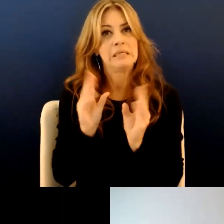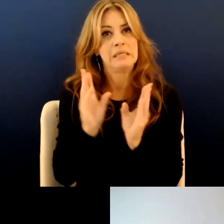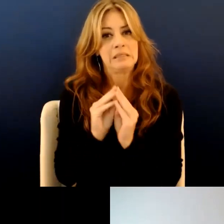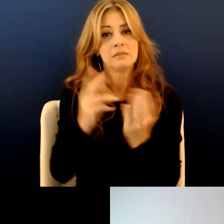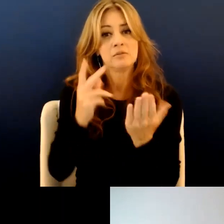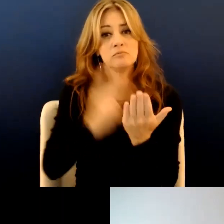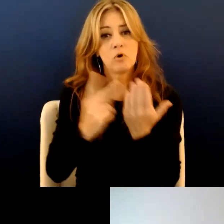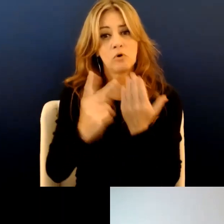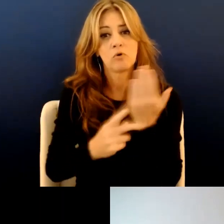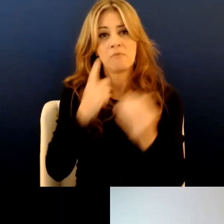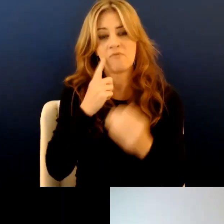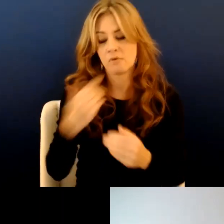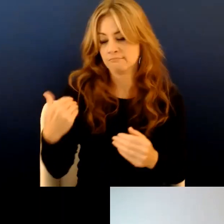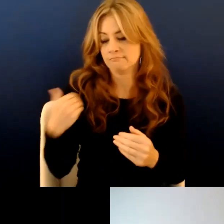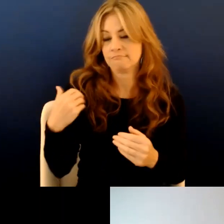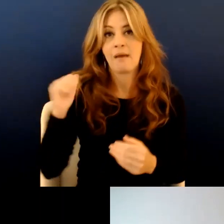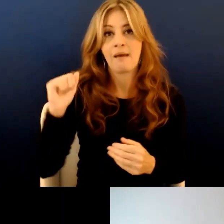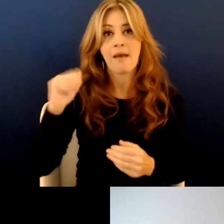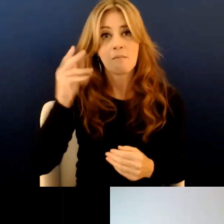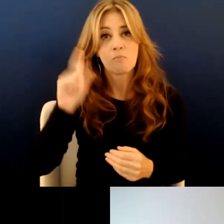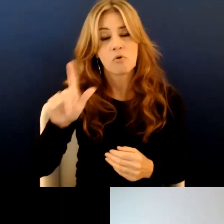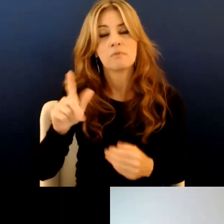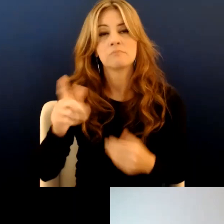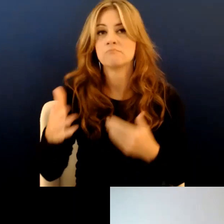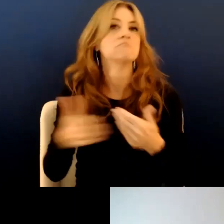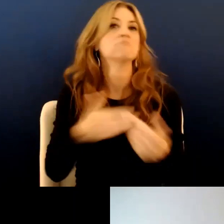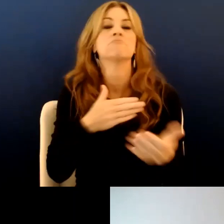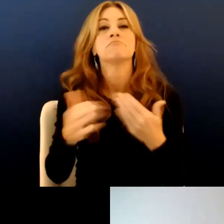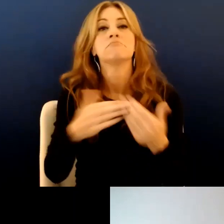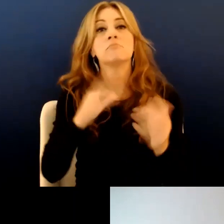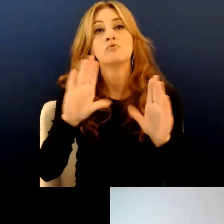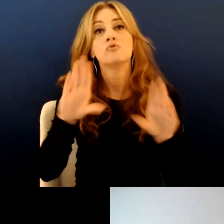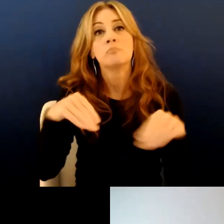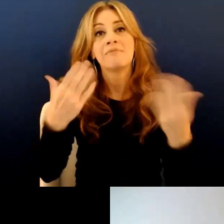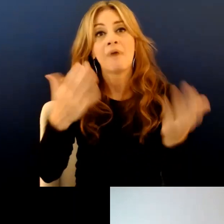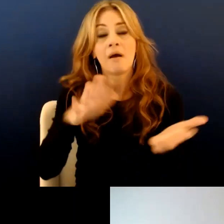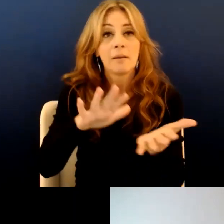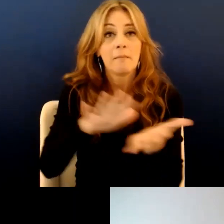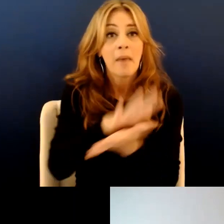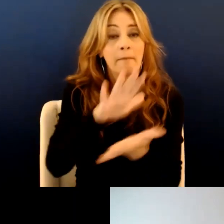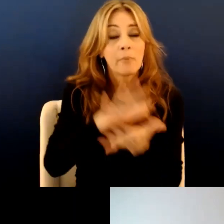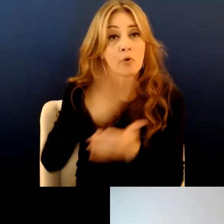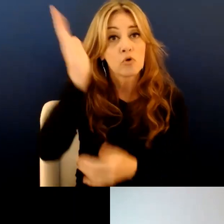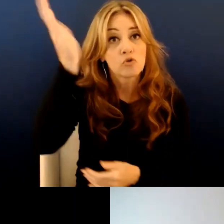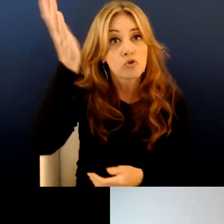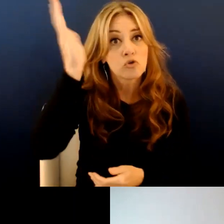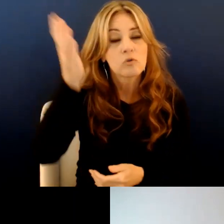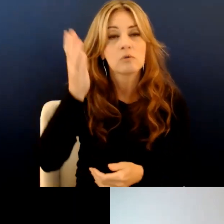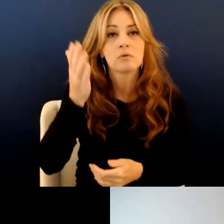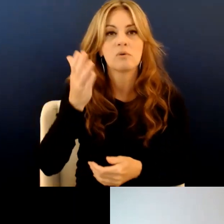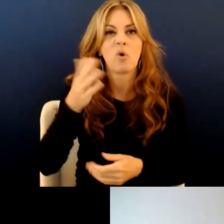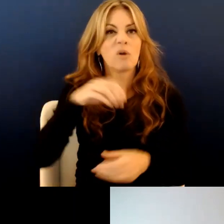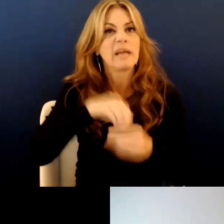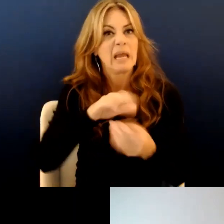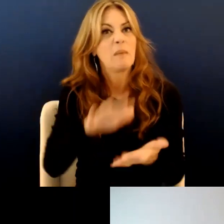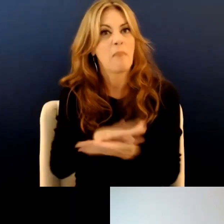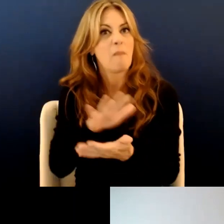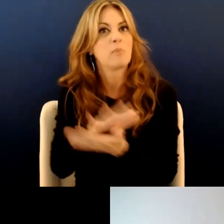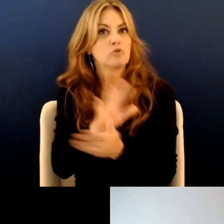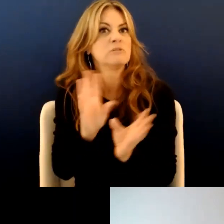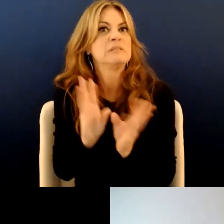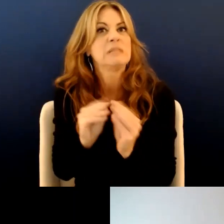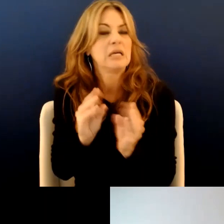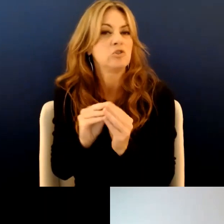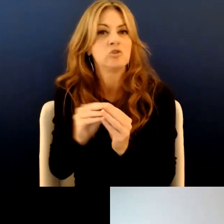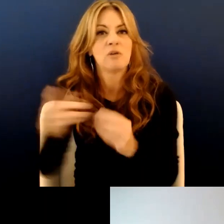this past April is that whether you were going to give a paper at a symposia or in a paper session or in a